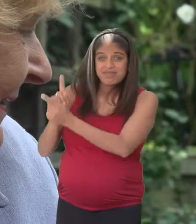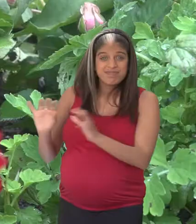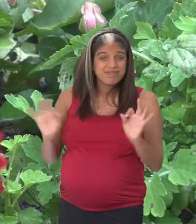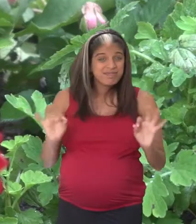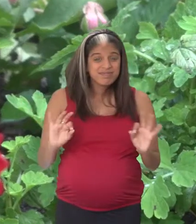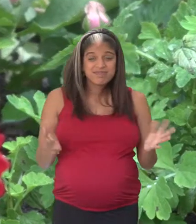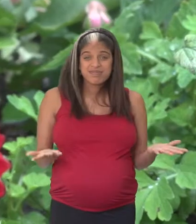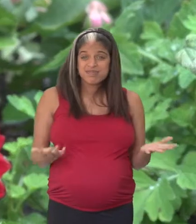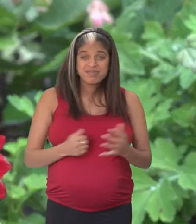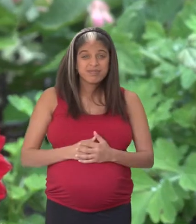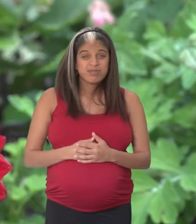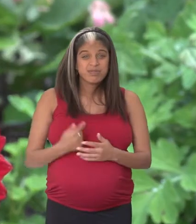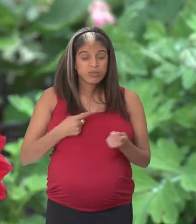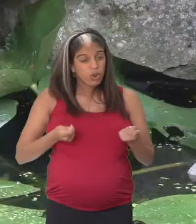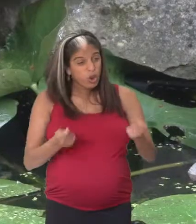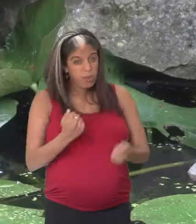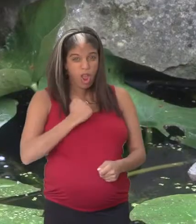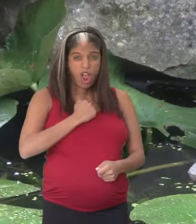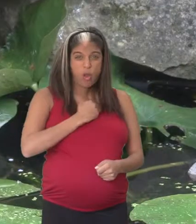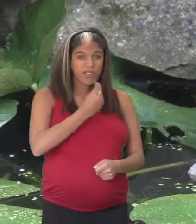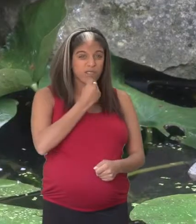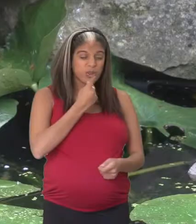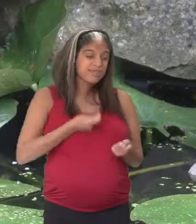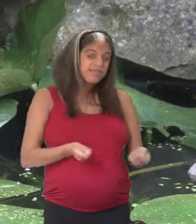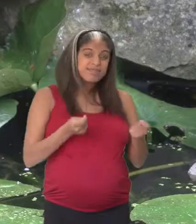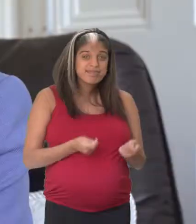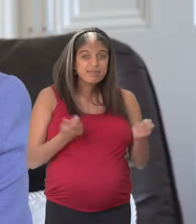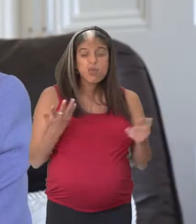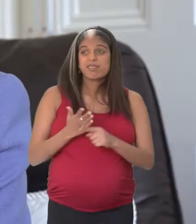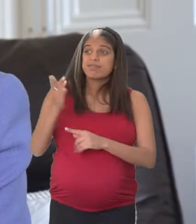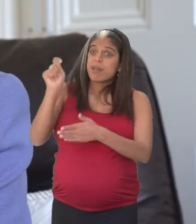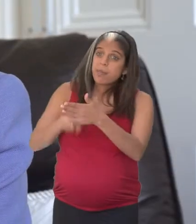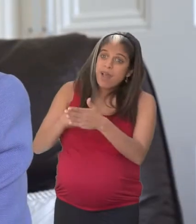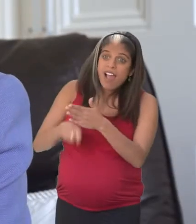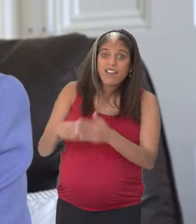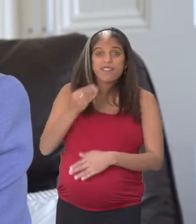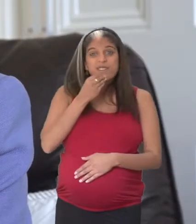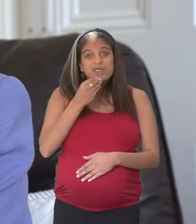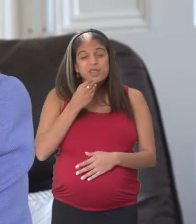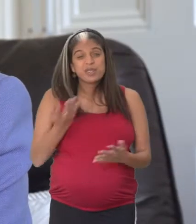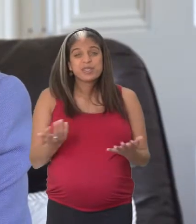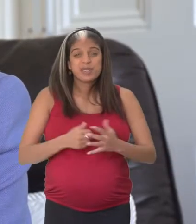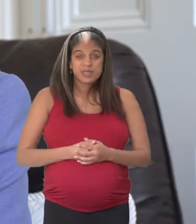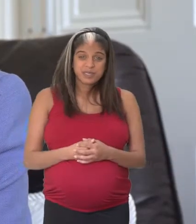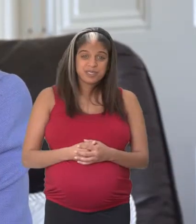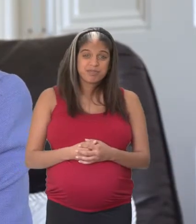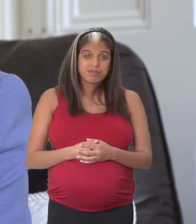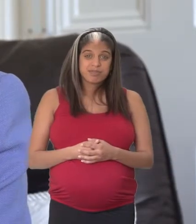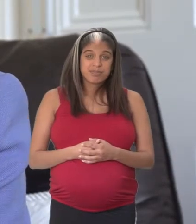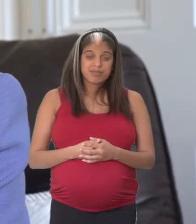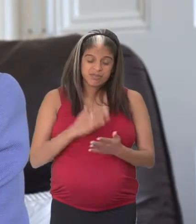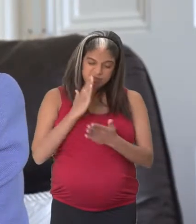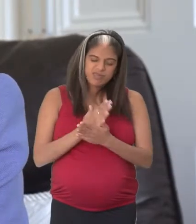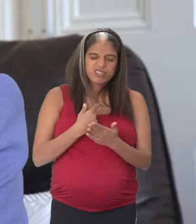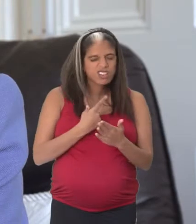one. And I'd have to cook all my own food or, you know, go and buy some food. I would be